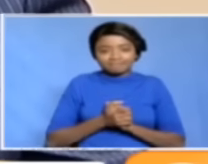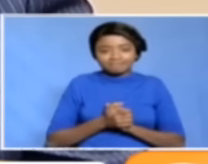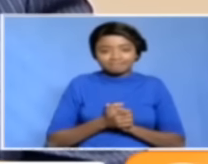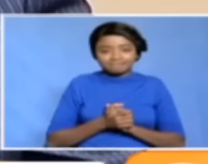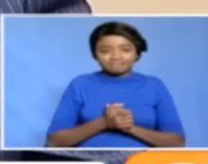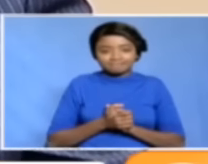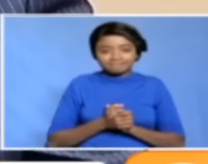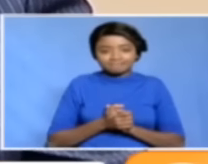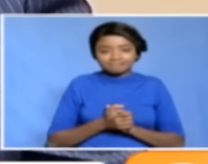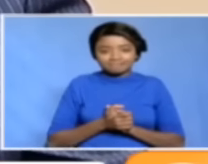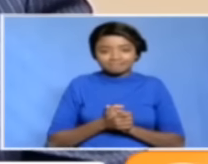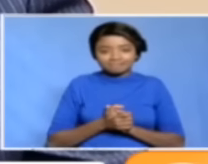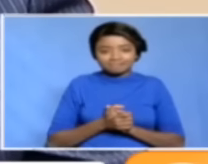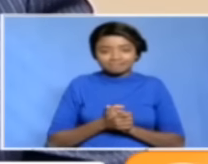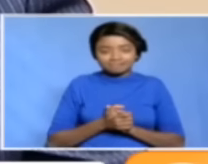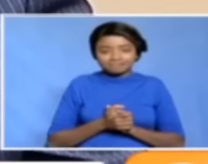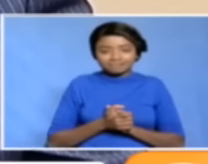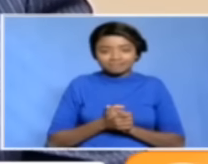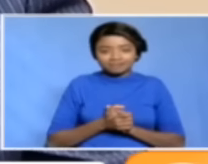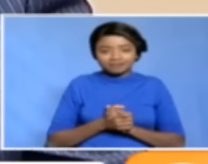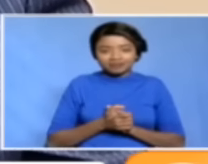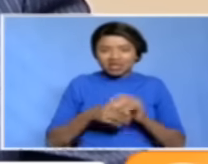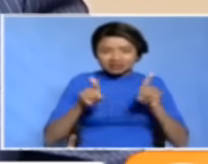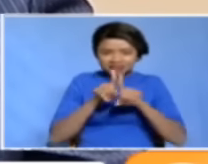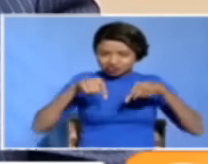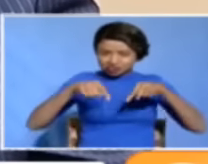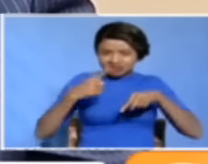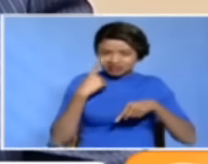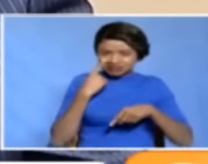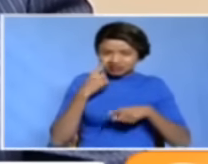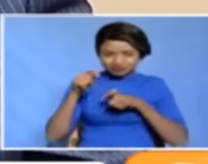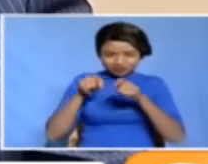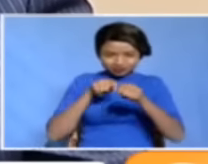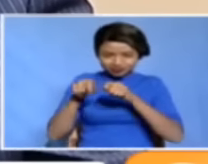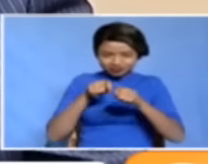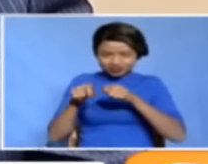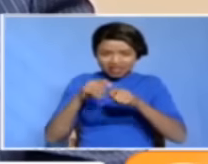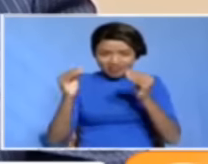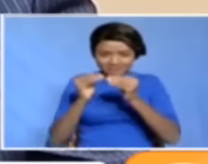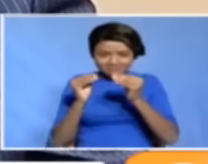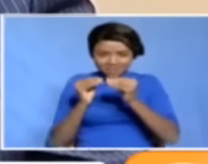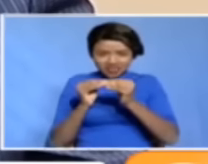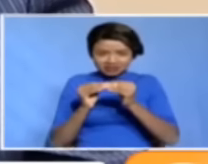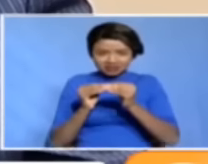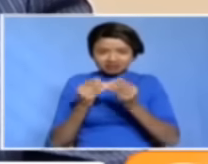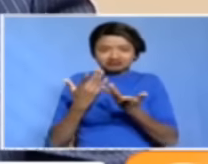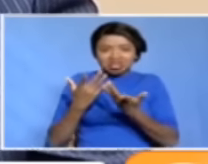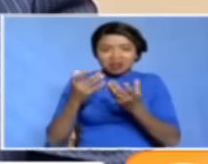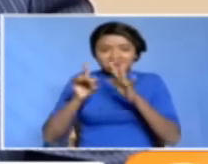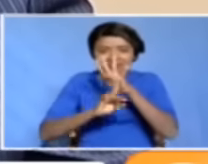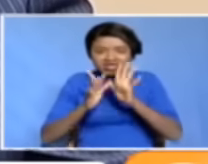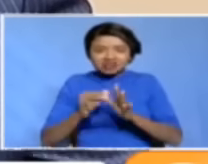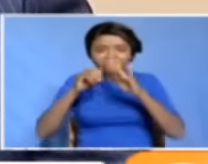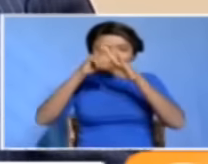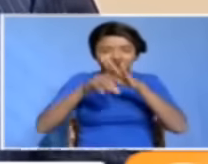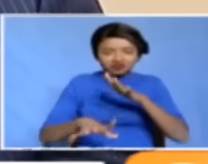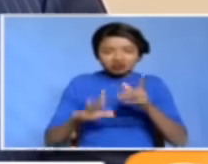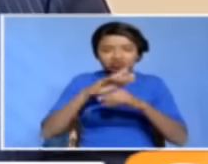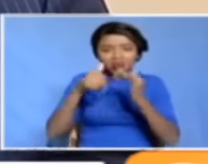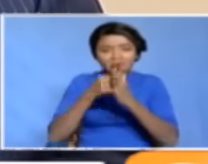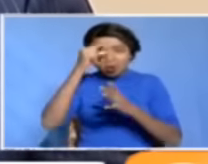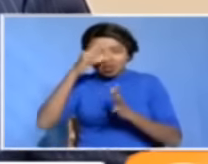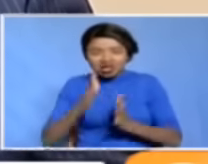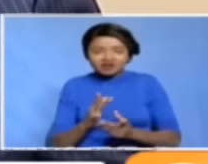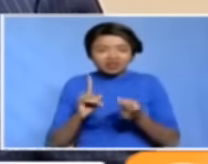IBEC meeting. That brings together Minister for Devolution, Minister for Finance, all governors,